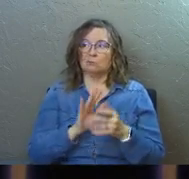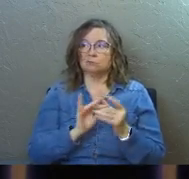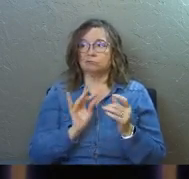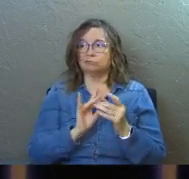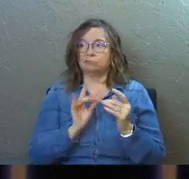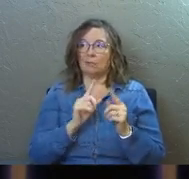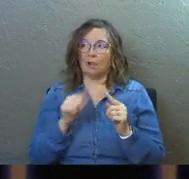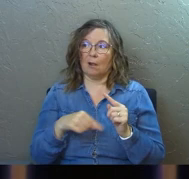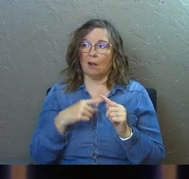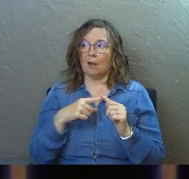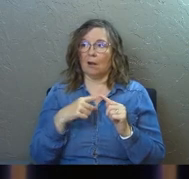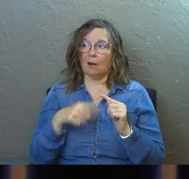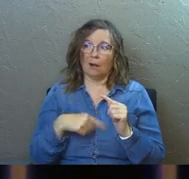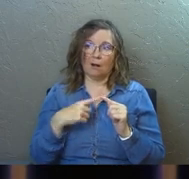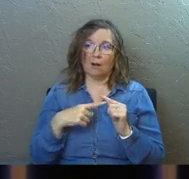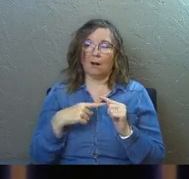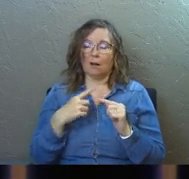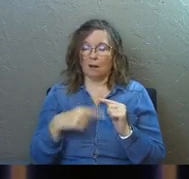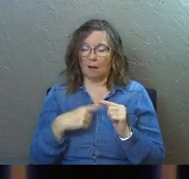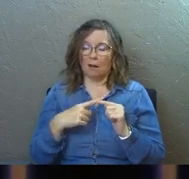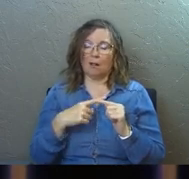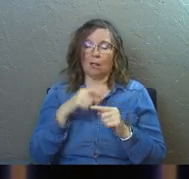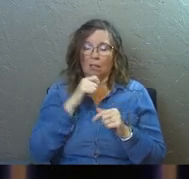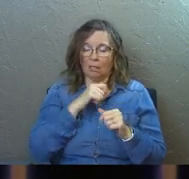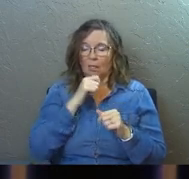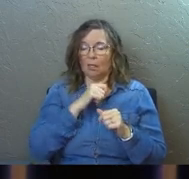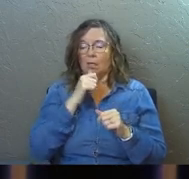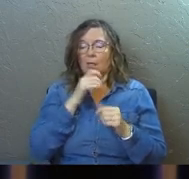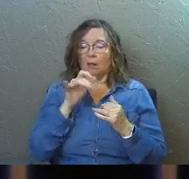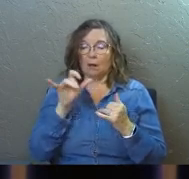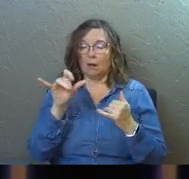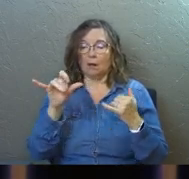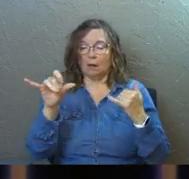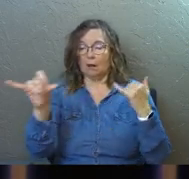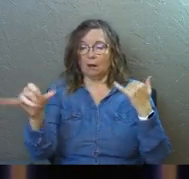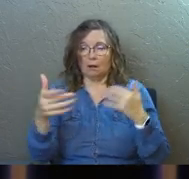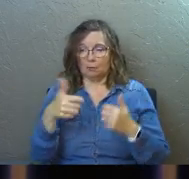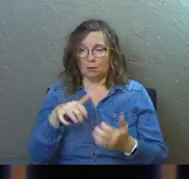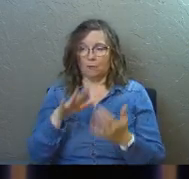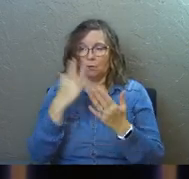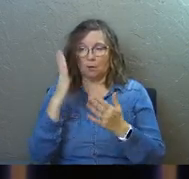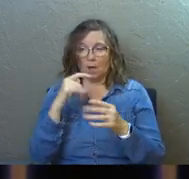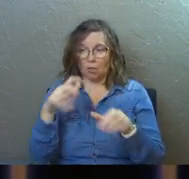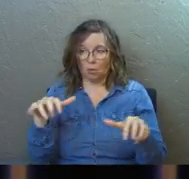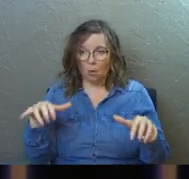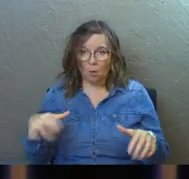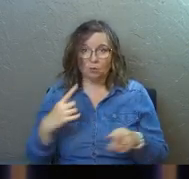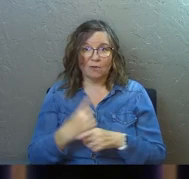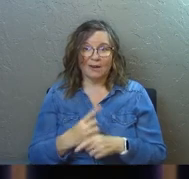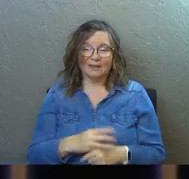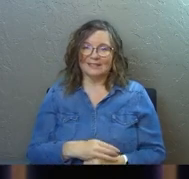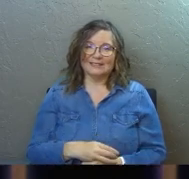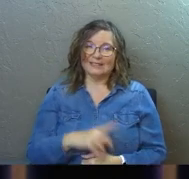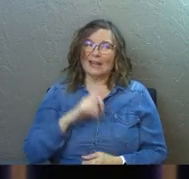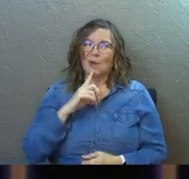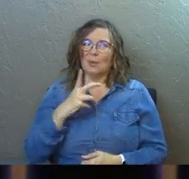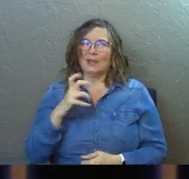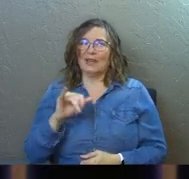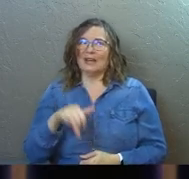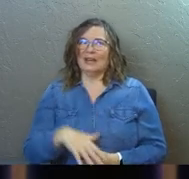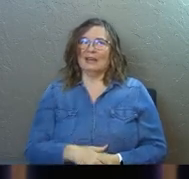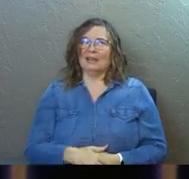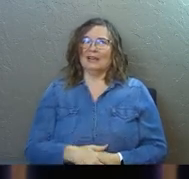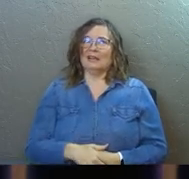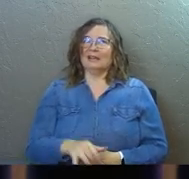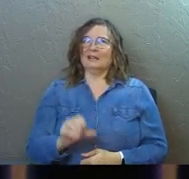going to play it on a loop. And we're just going to have to muscle through it for all eternity before God's throne, right? Yeah, I really want that,